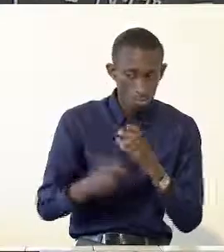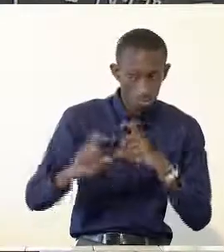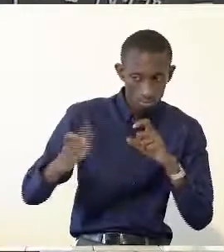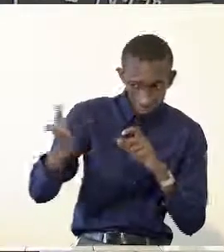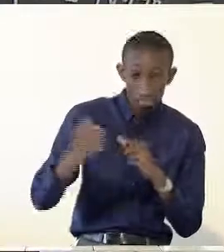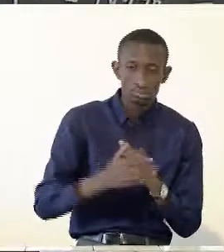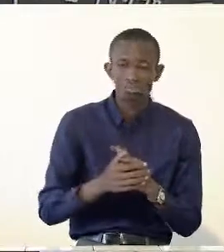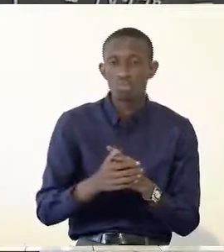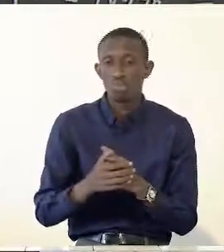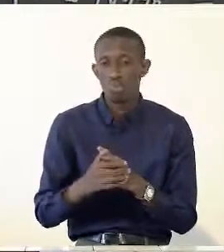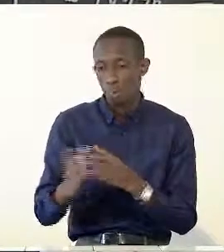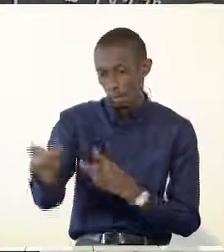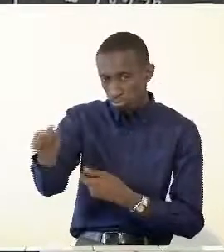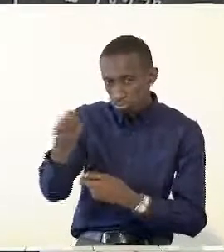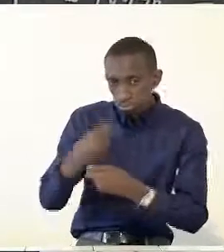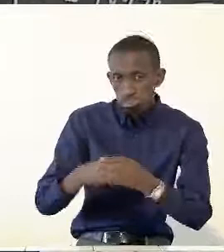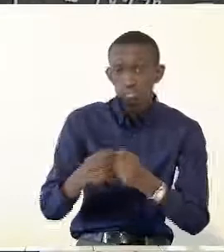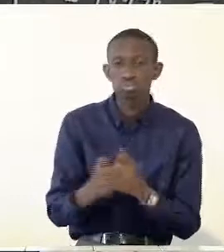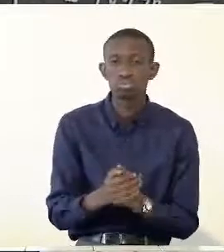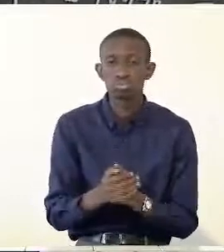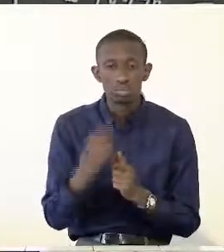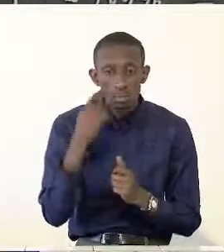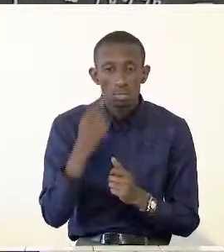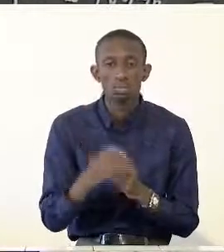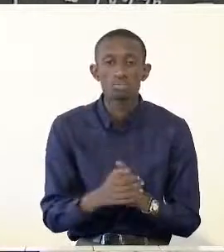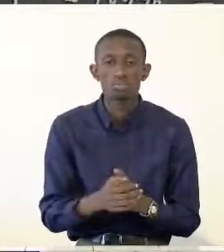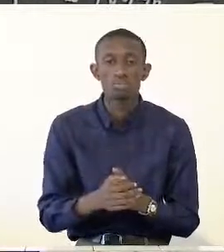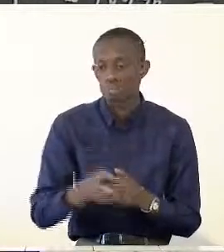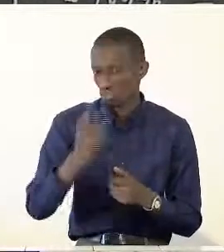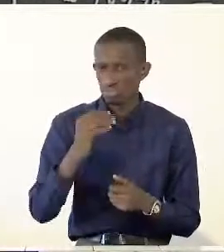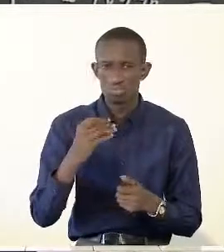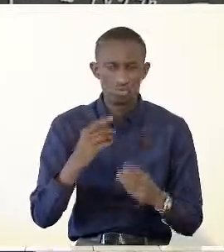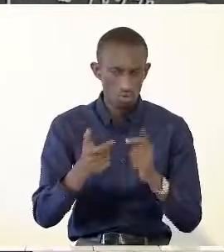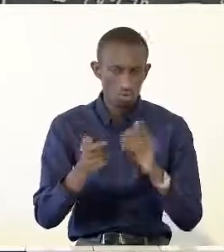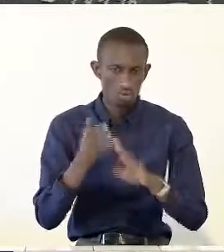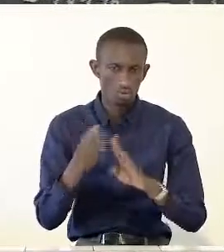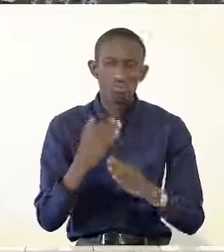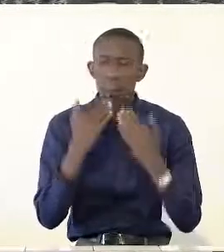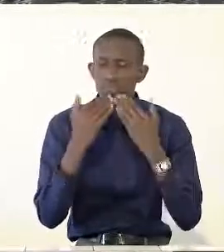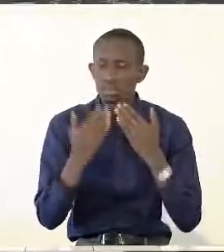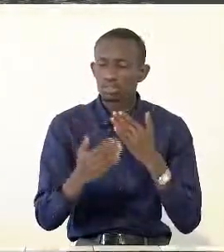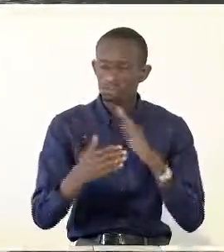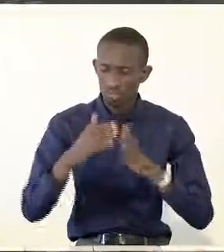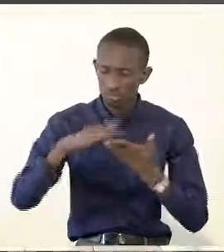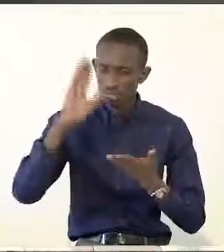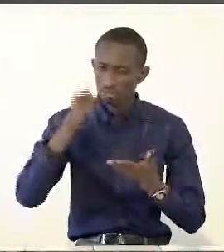you apply them to give immediately the answer. Thank you very much. Thank you for your attention.